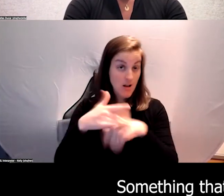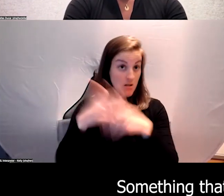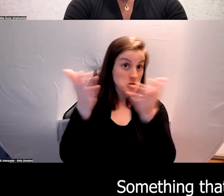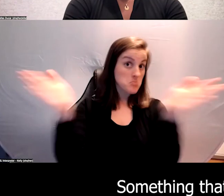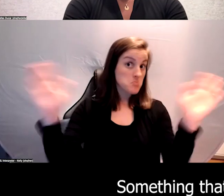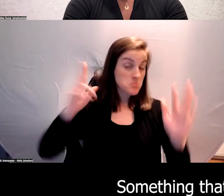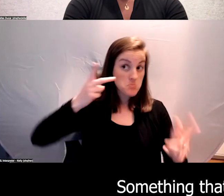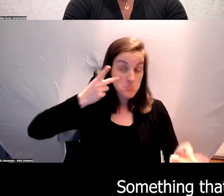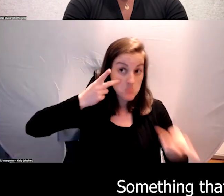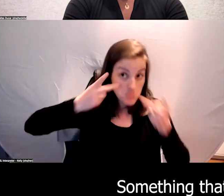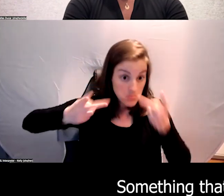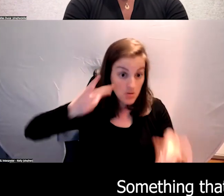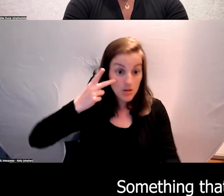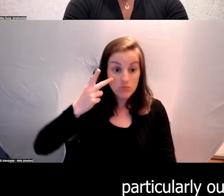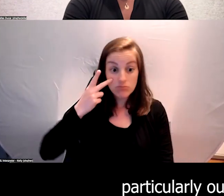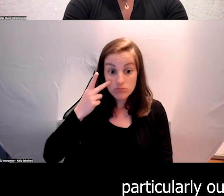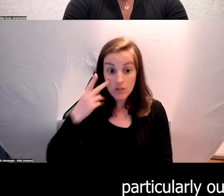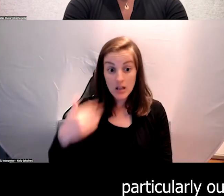to see,